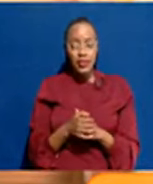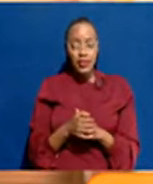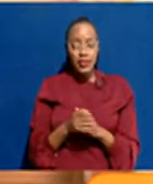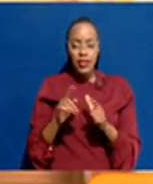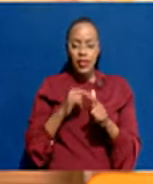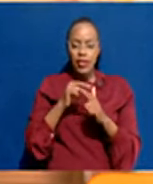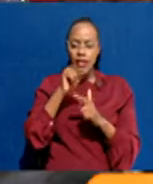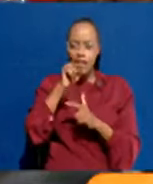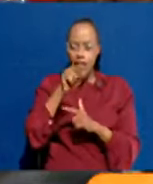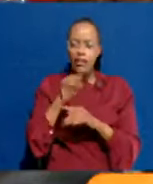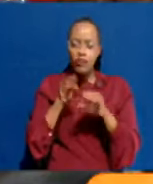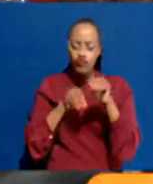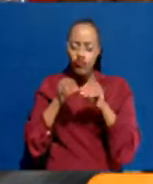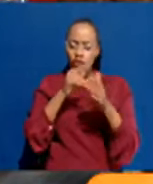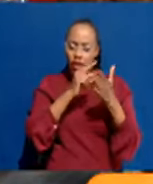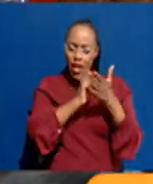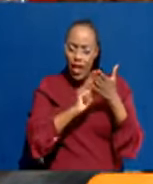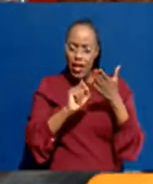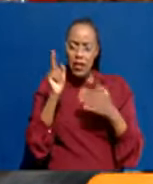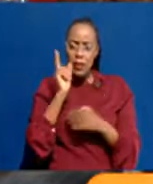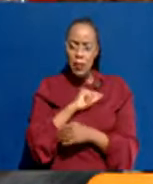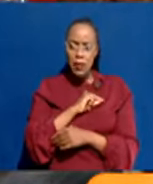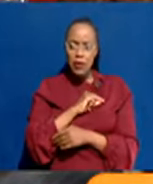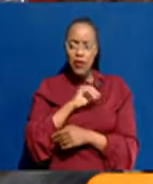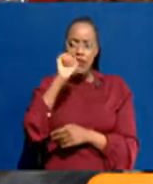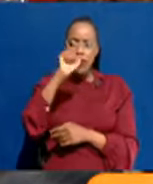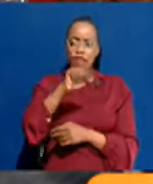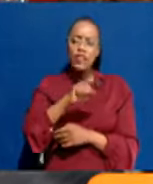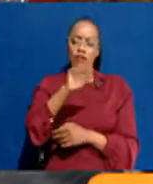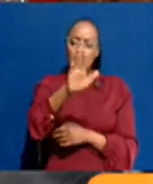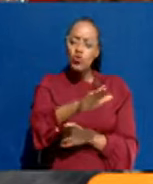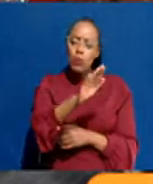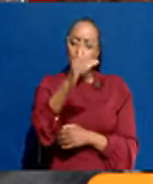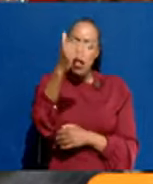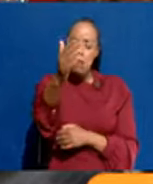And you put this in writing? I put this in writing to Parliament.